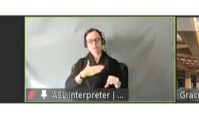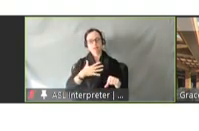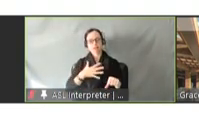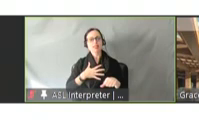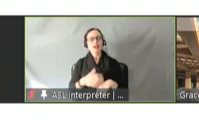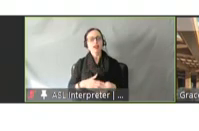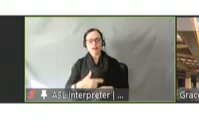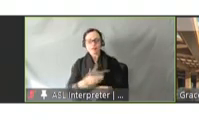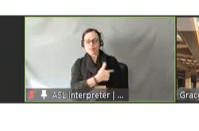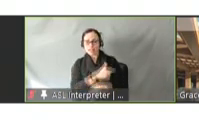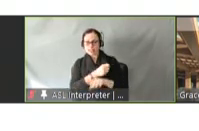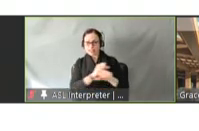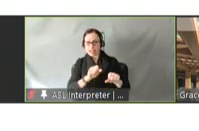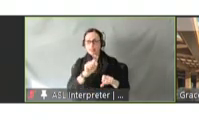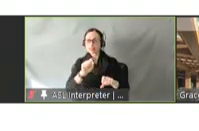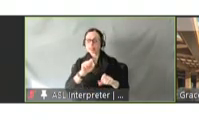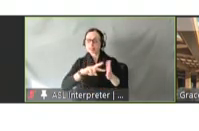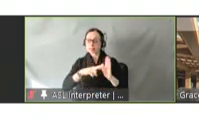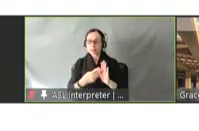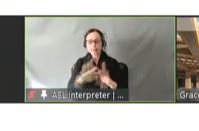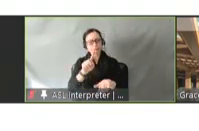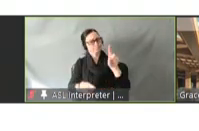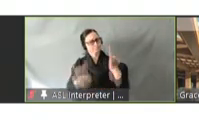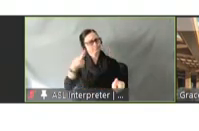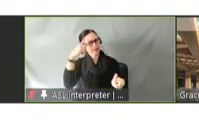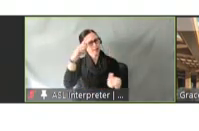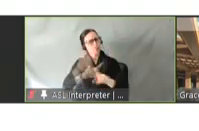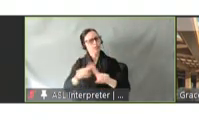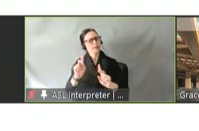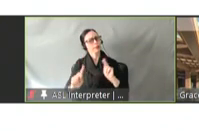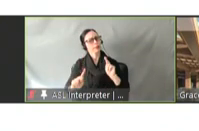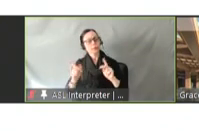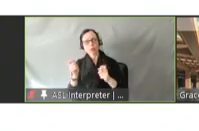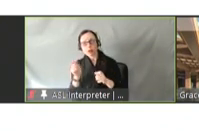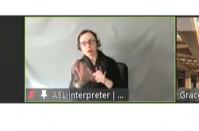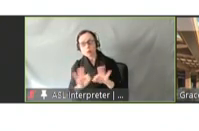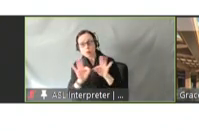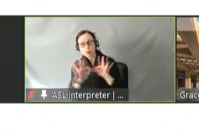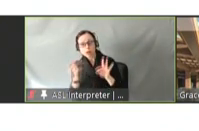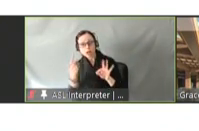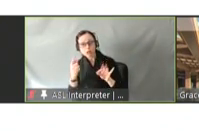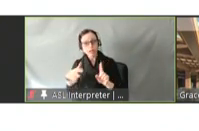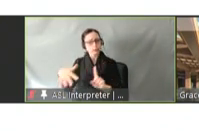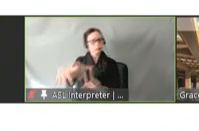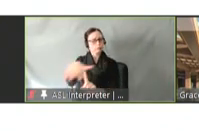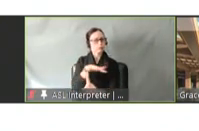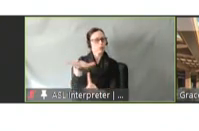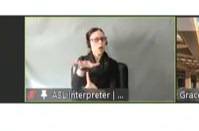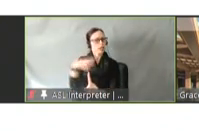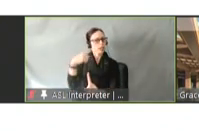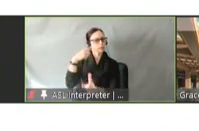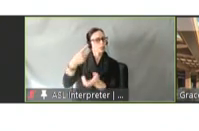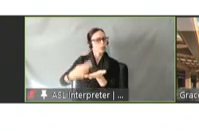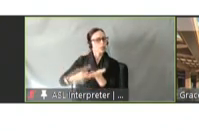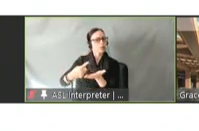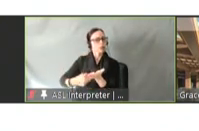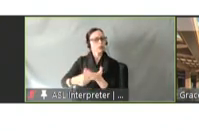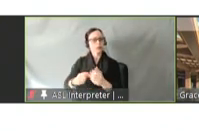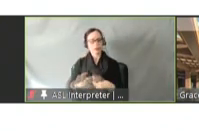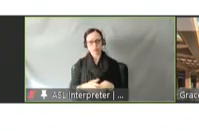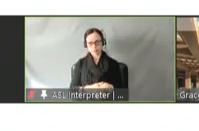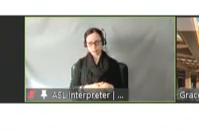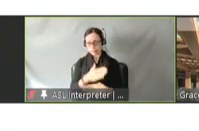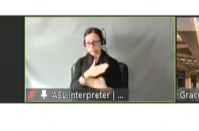safety, you know, means different things to different people. So it's really important to understand in which context you're having these discussions. In